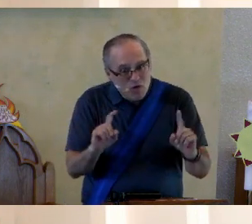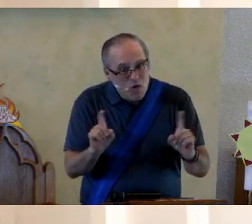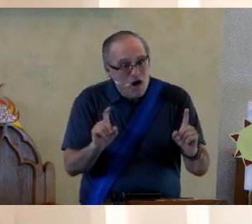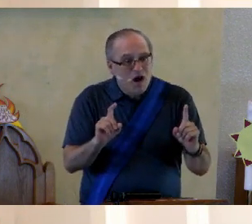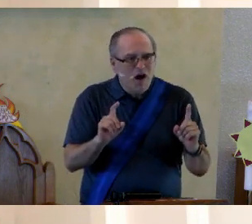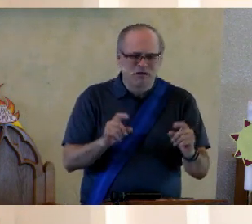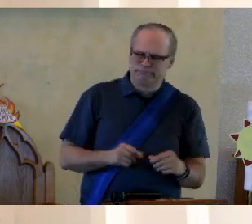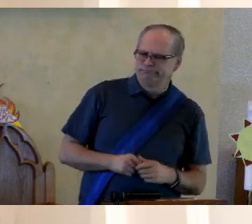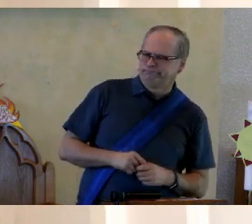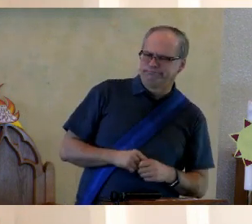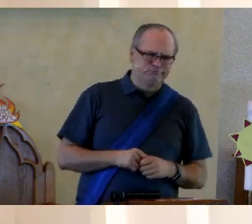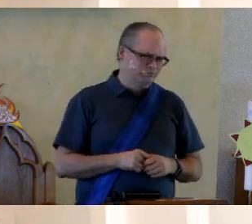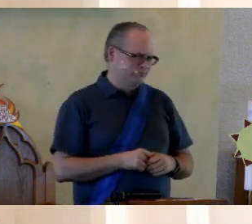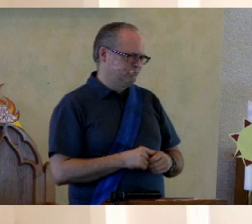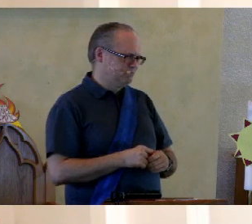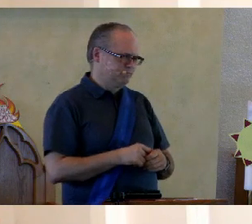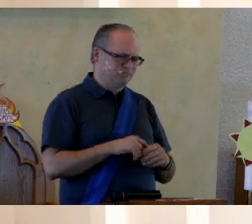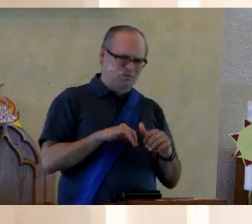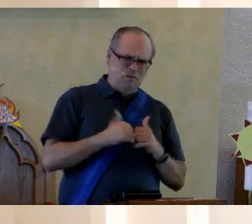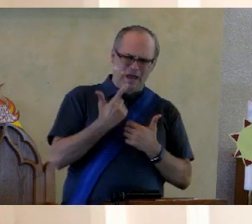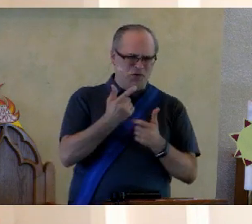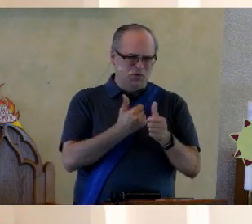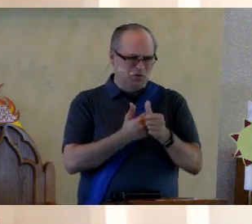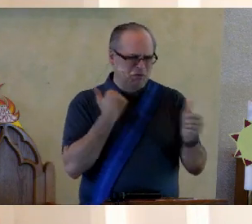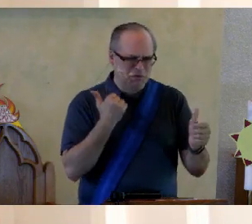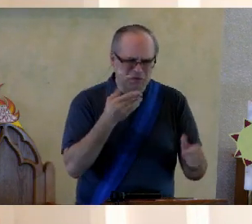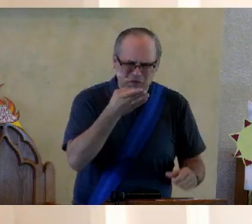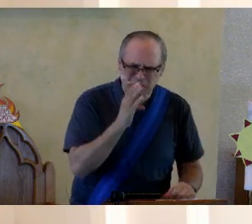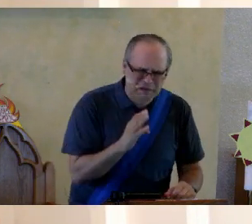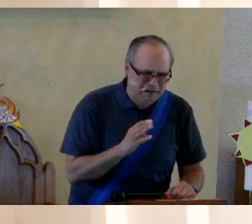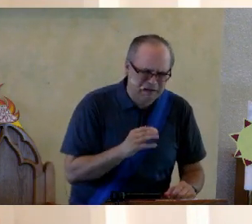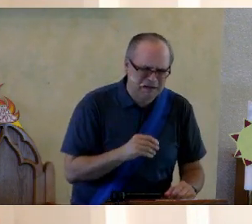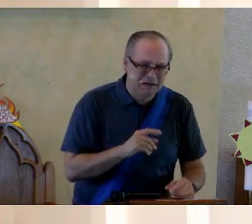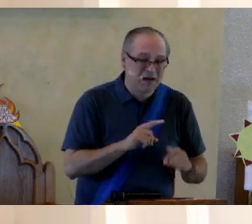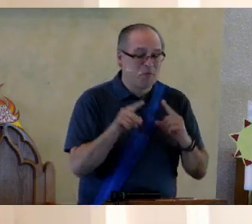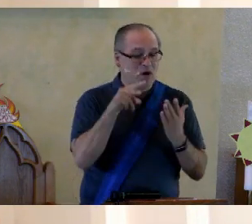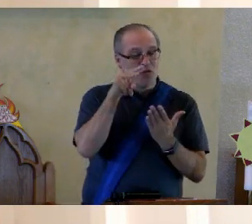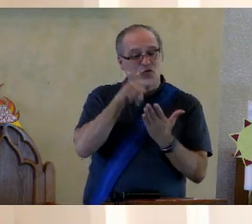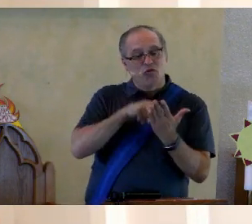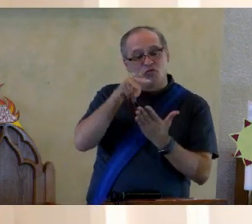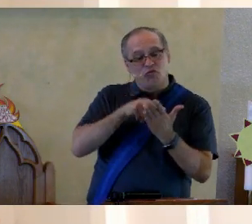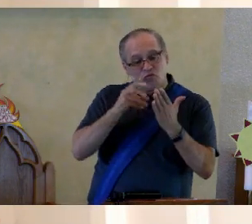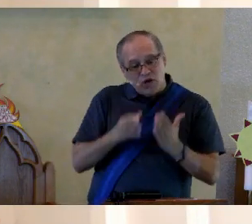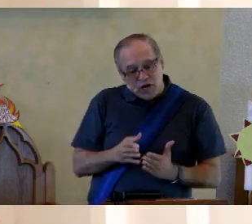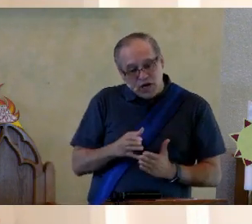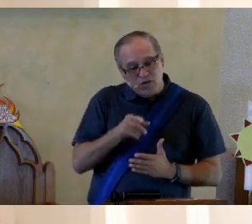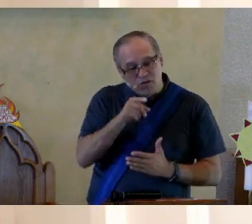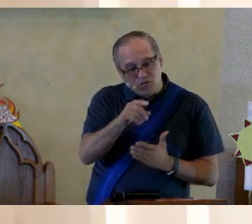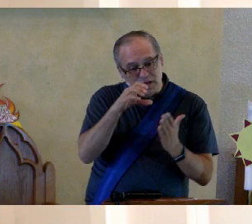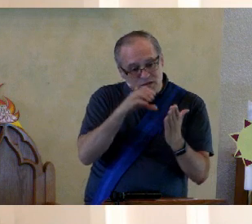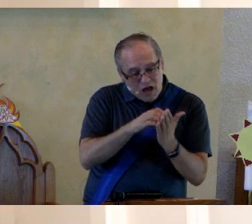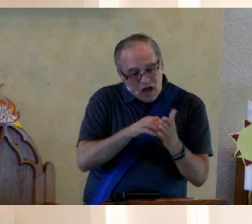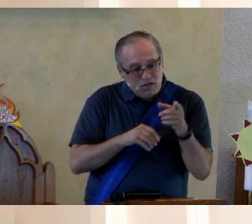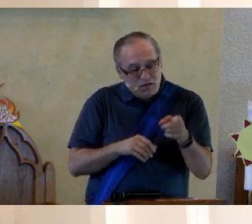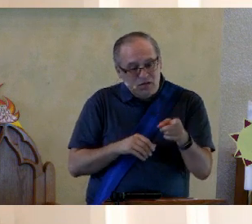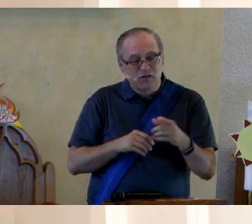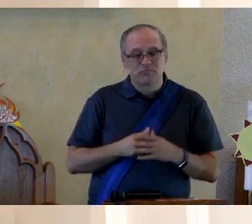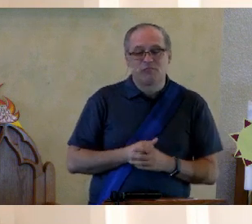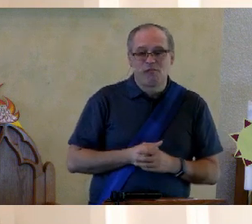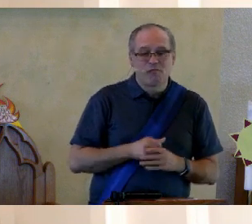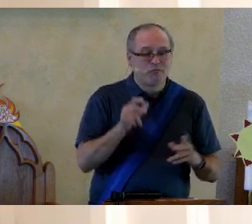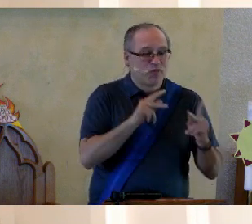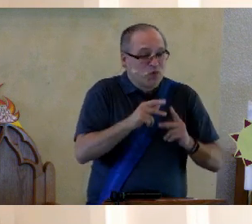away from the Lord may sound strange. But for the readers of the text, and for those living around the ancient world,